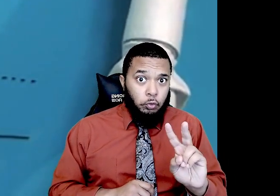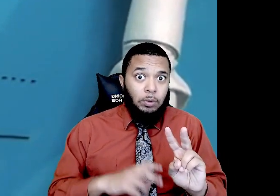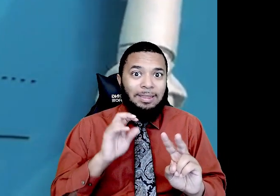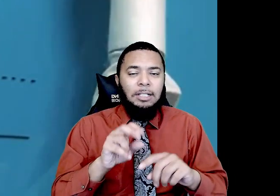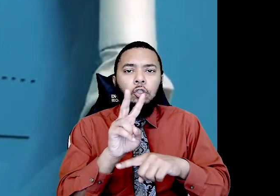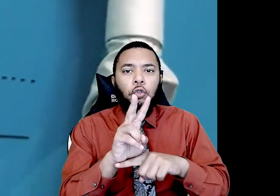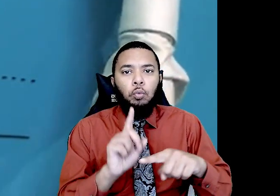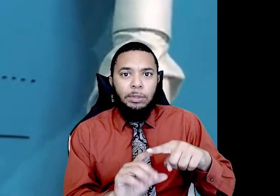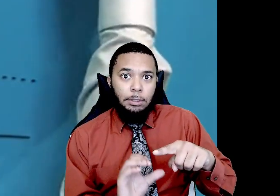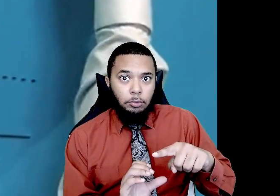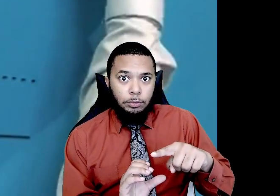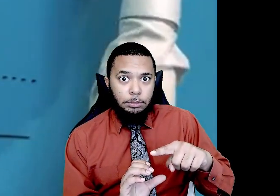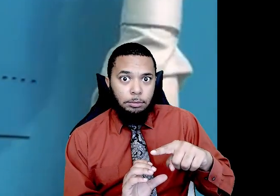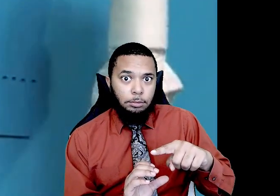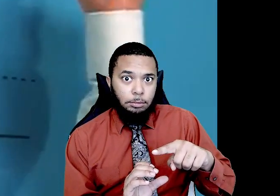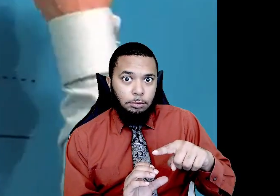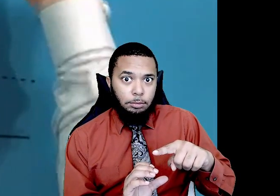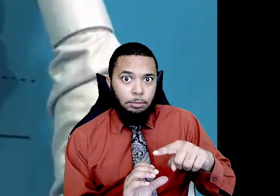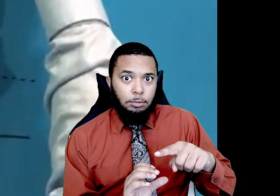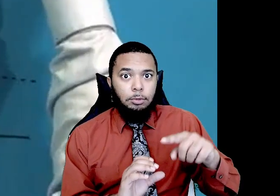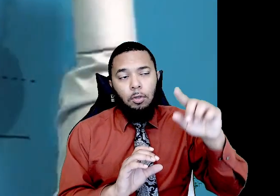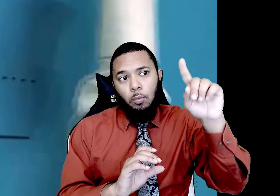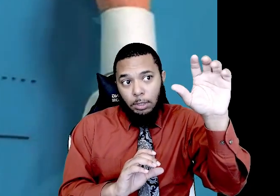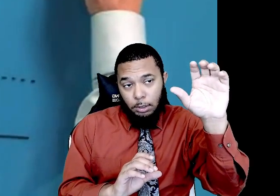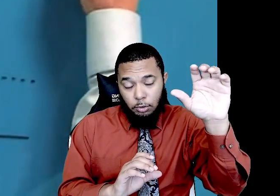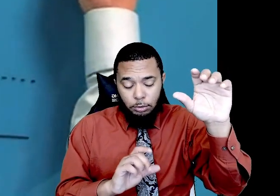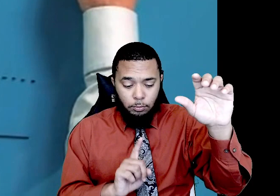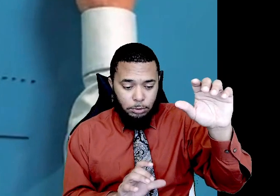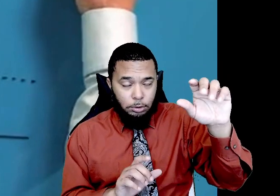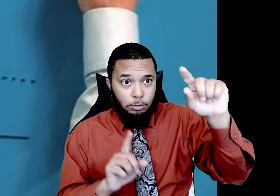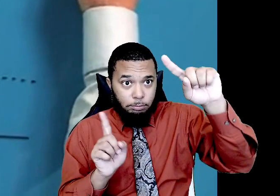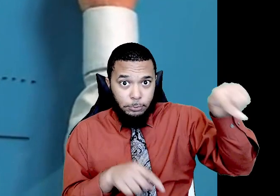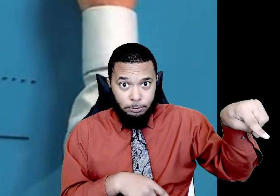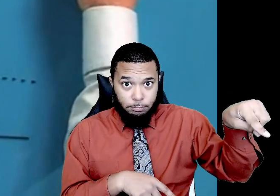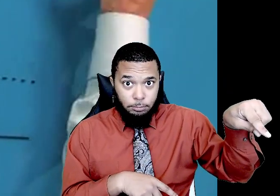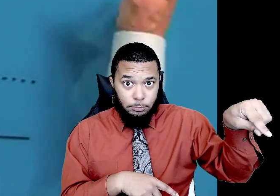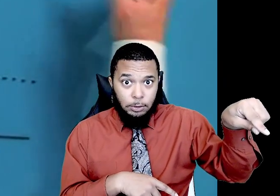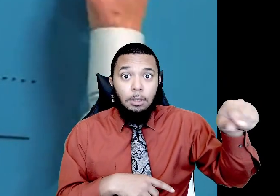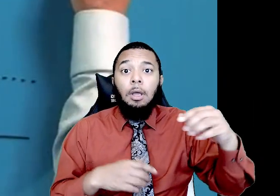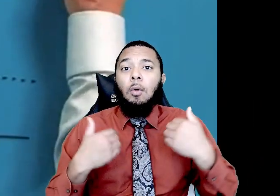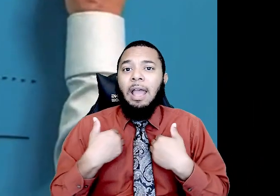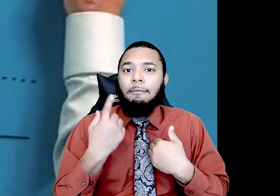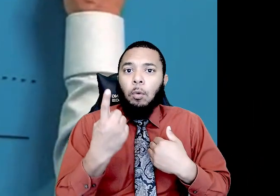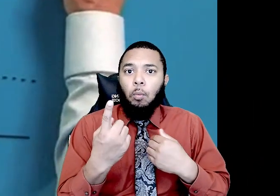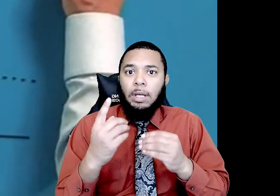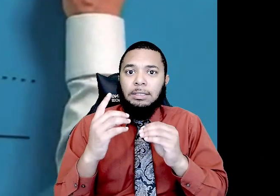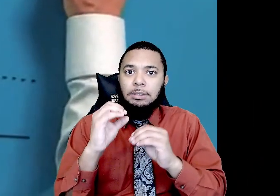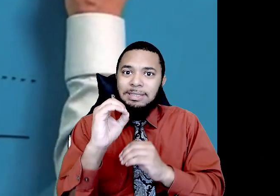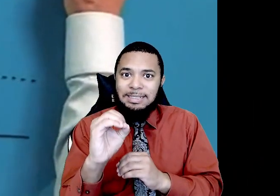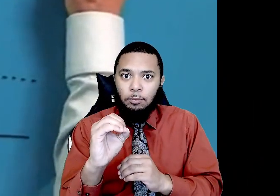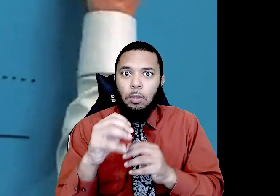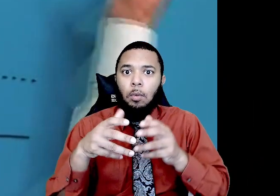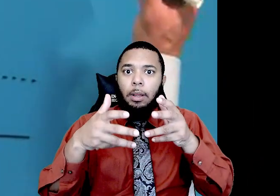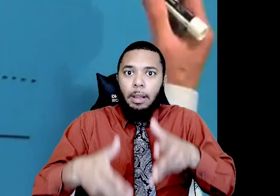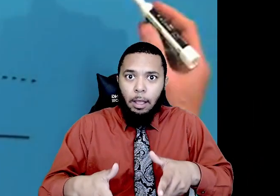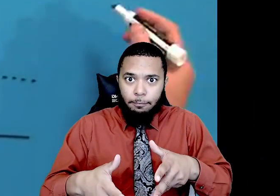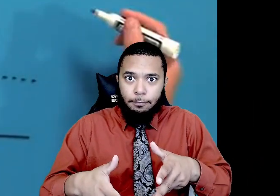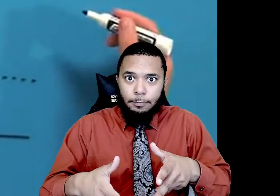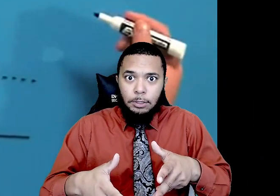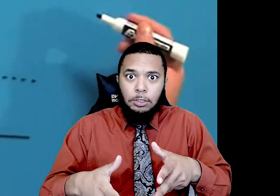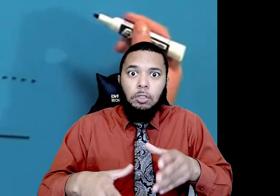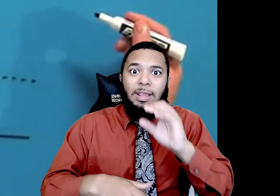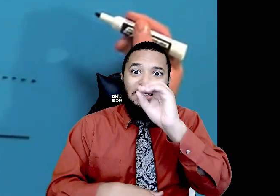So those will divide to create 1, and we have 1 more 0. Okay? So your money is going to